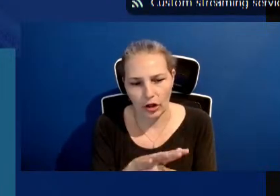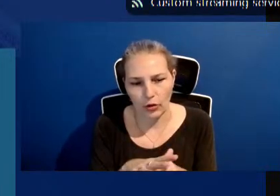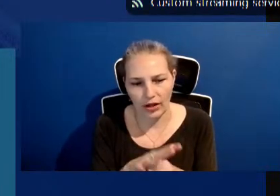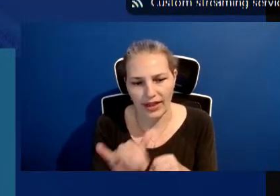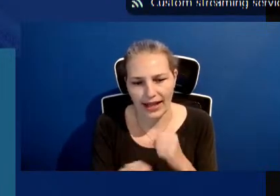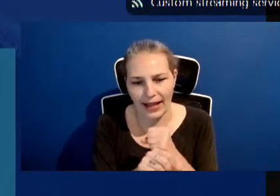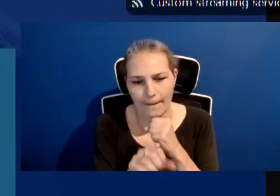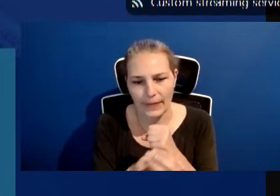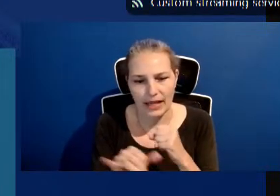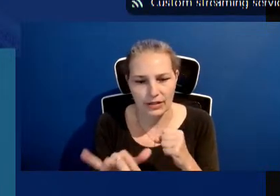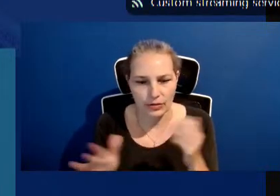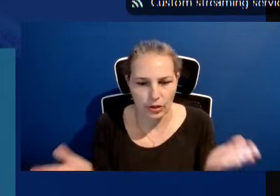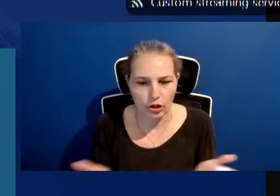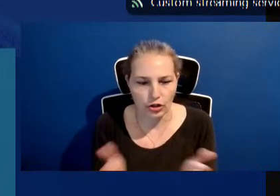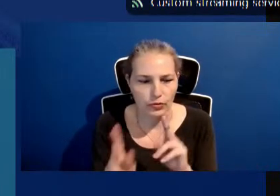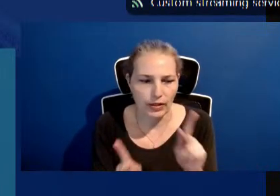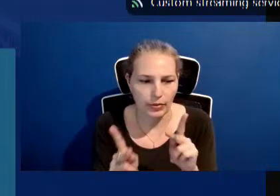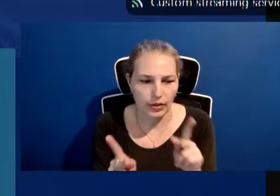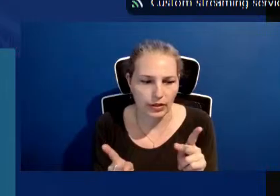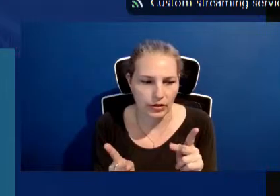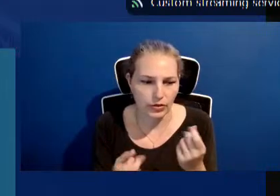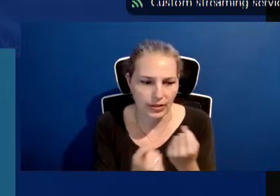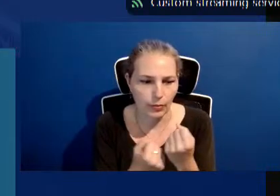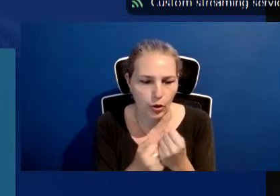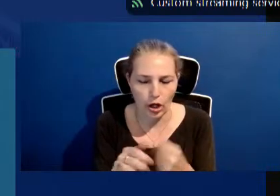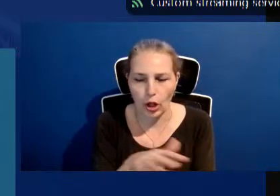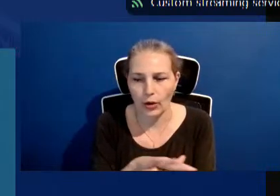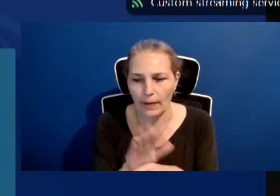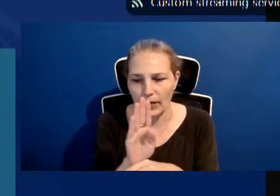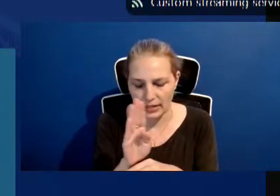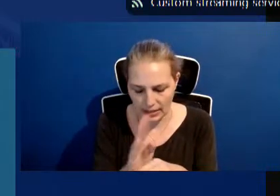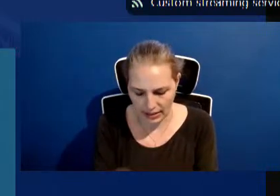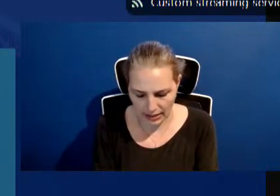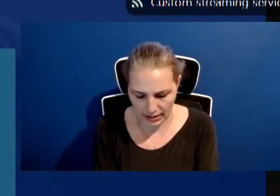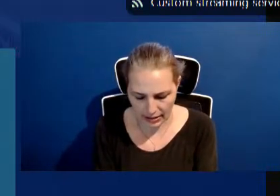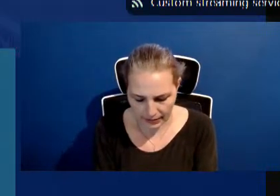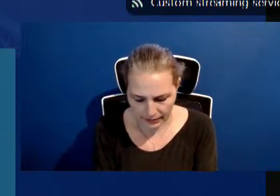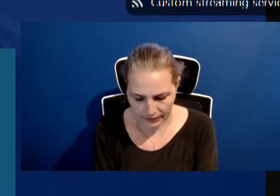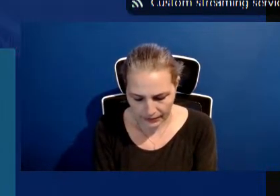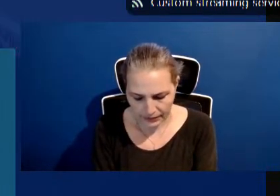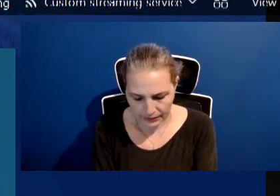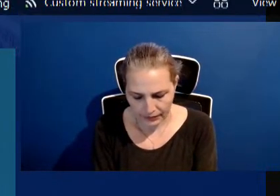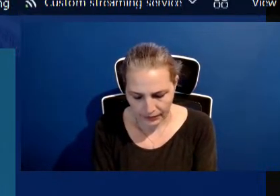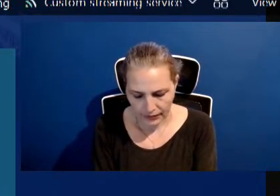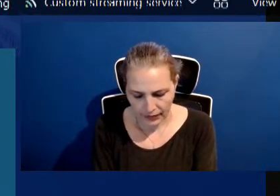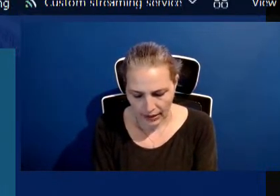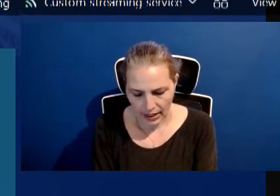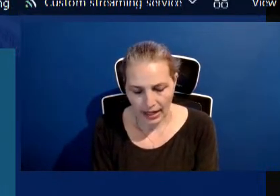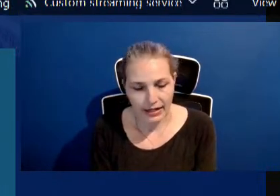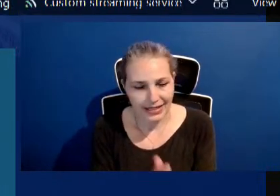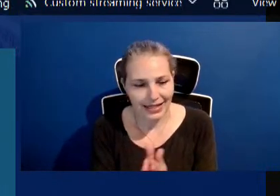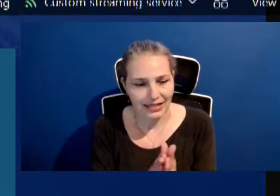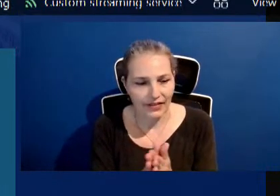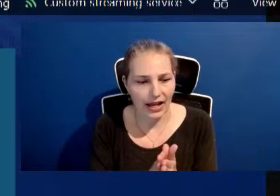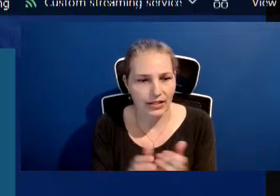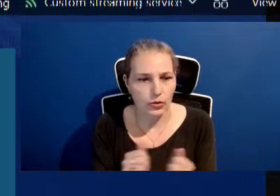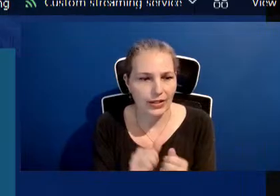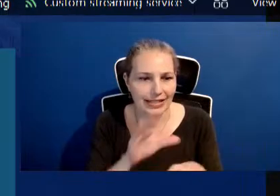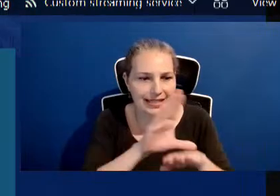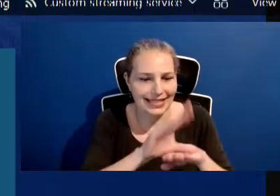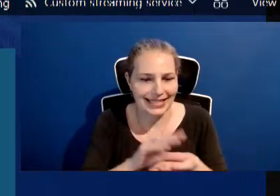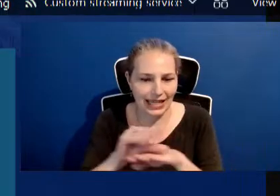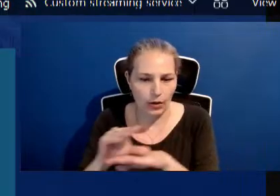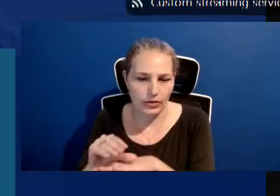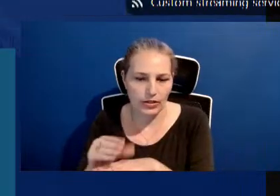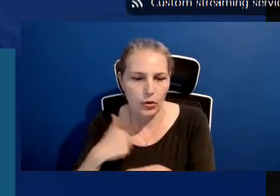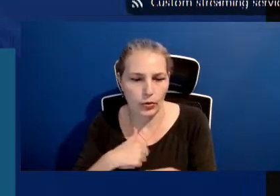businesses, as well as incentivize everyone to visit these businesses. And with that, we joined several cities